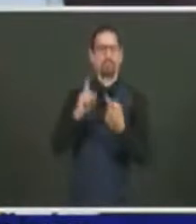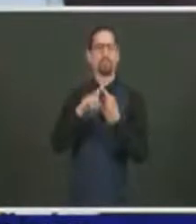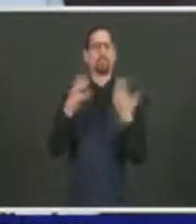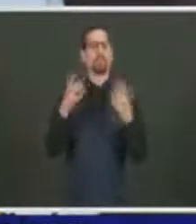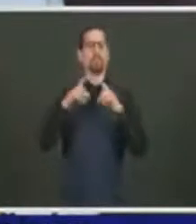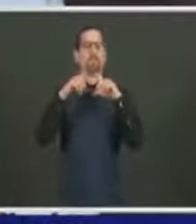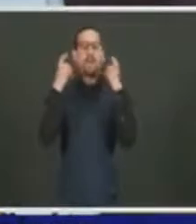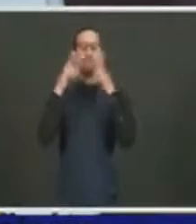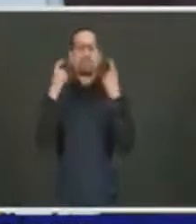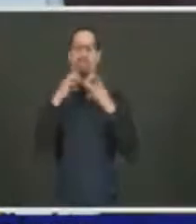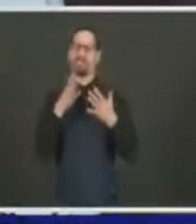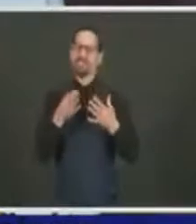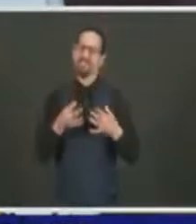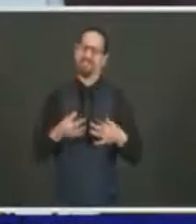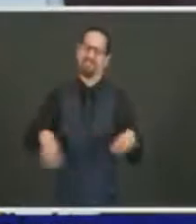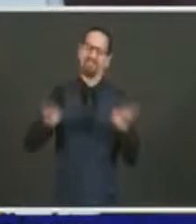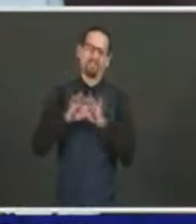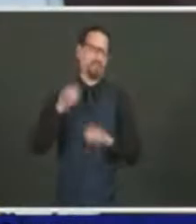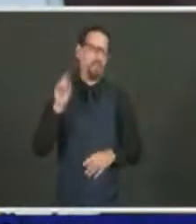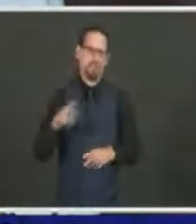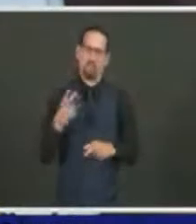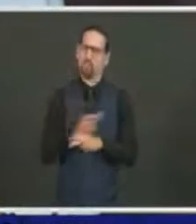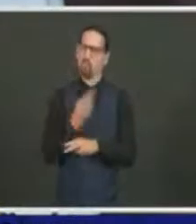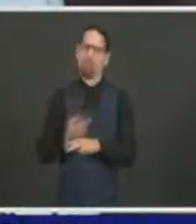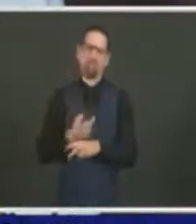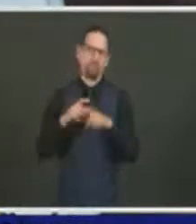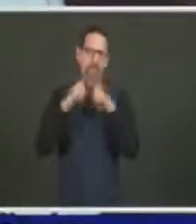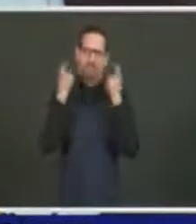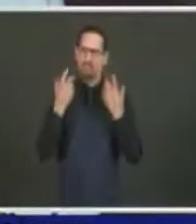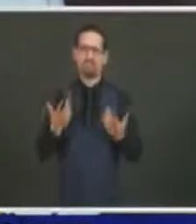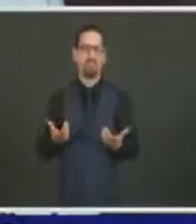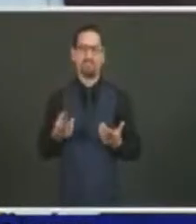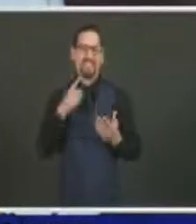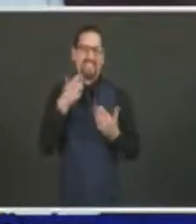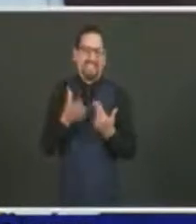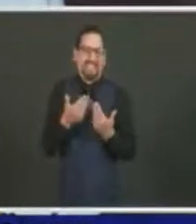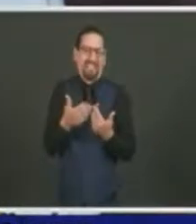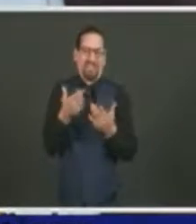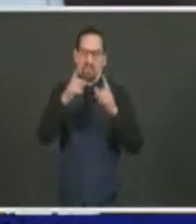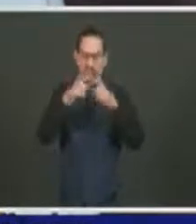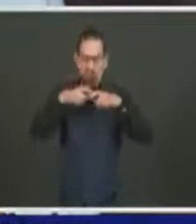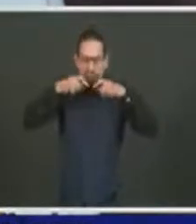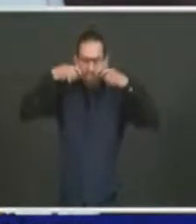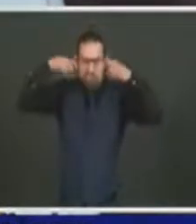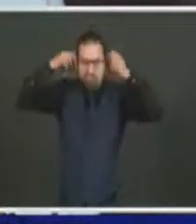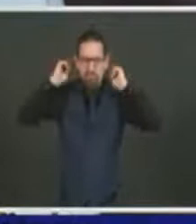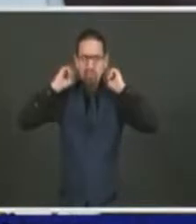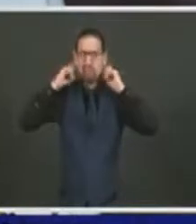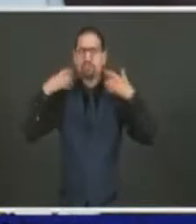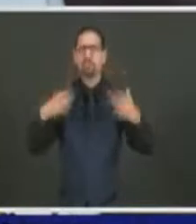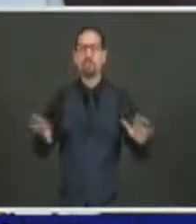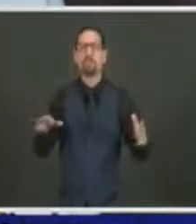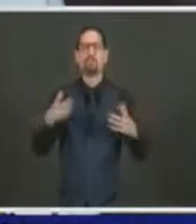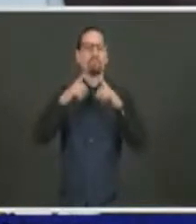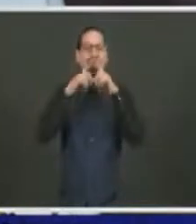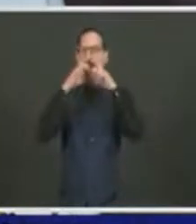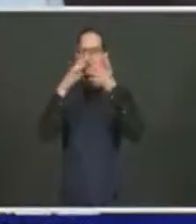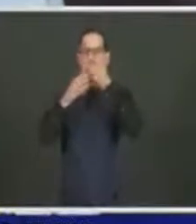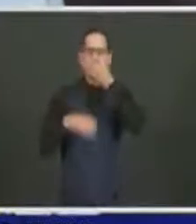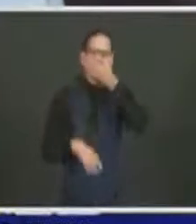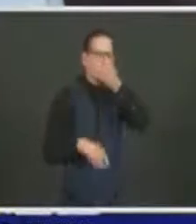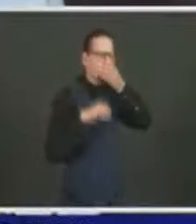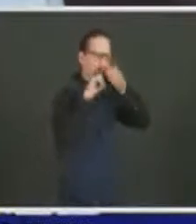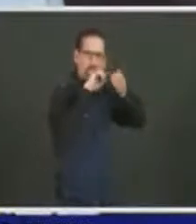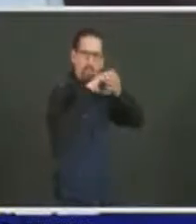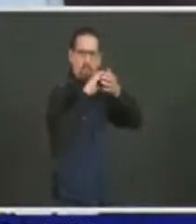is becoming clearer and clearer that a simple face covering prevents transmission of the virus, and for that